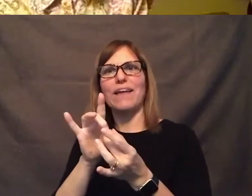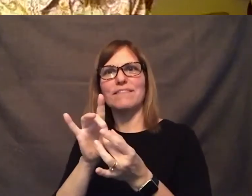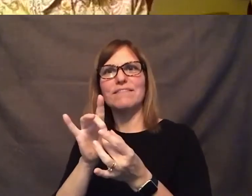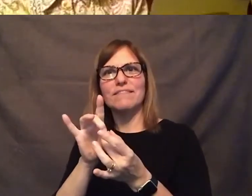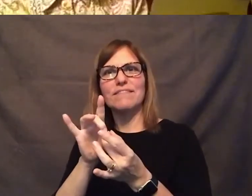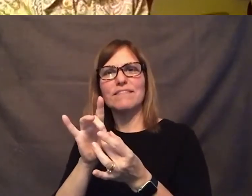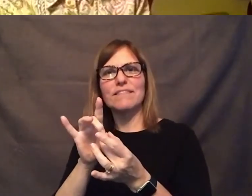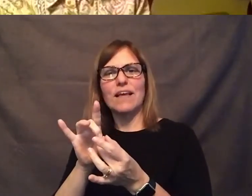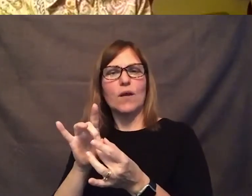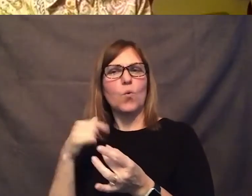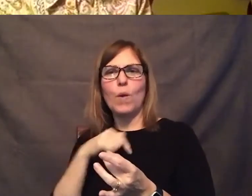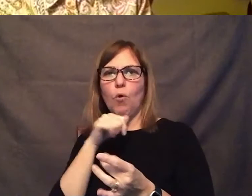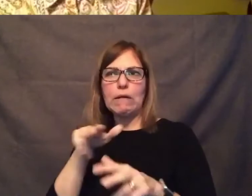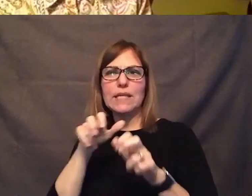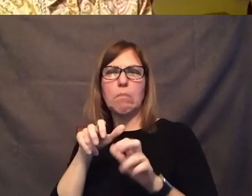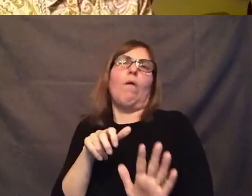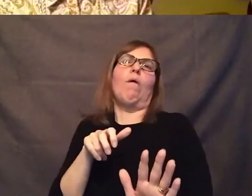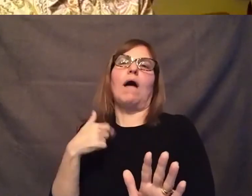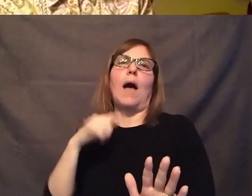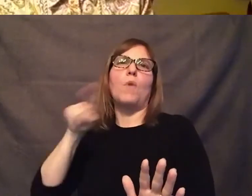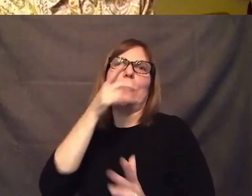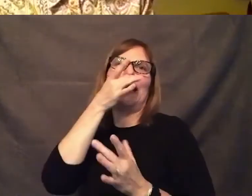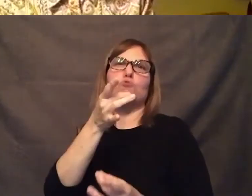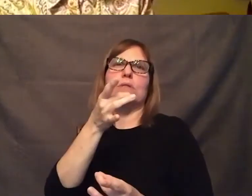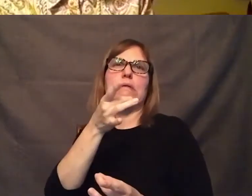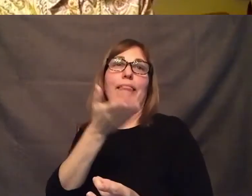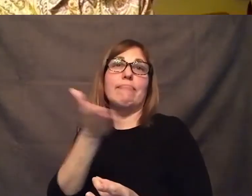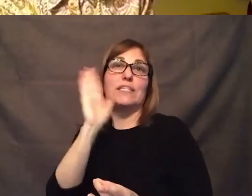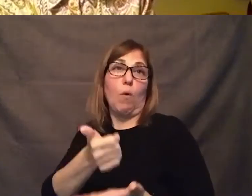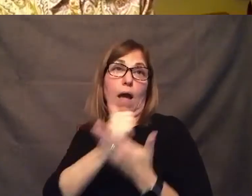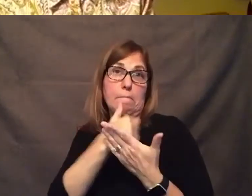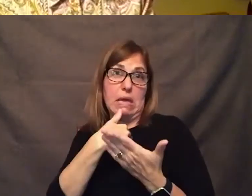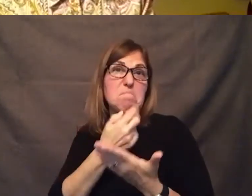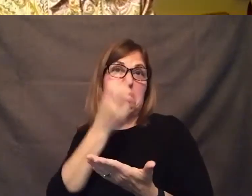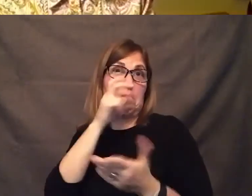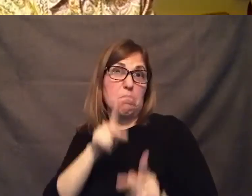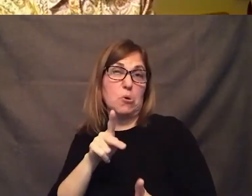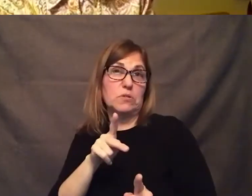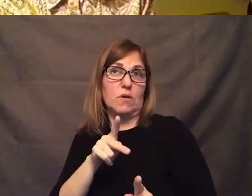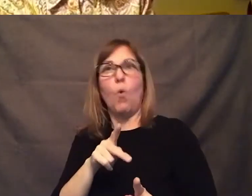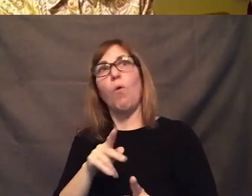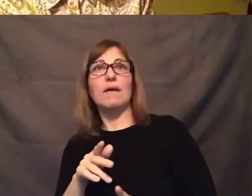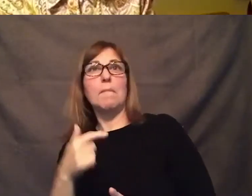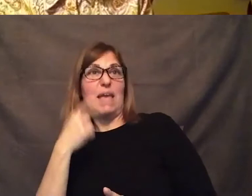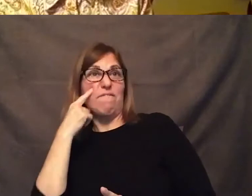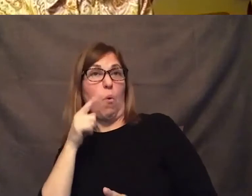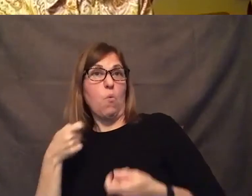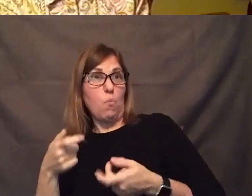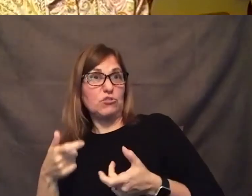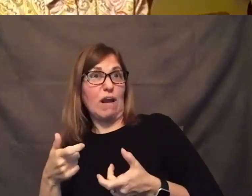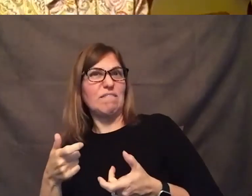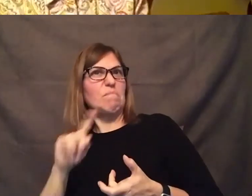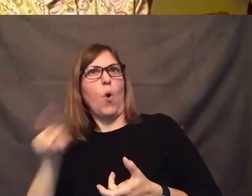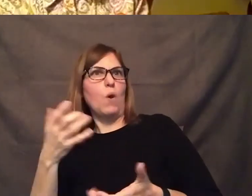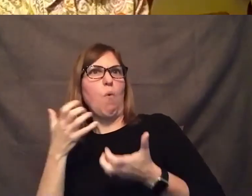weren't selfish in saying that I'm only interested in those things that help me as a blind person or me as a person in a wheelchair, etc. We recognize